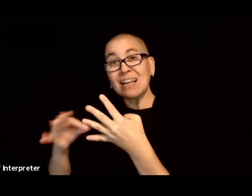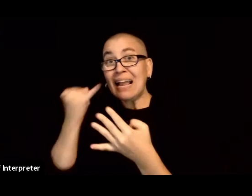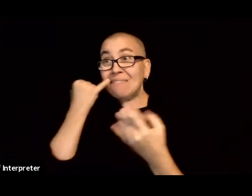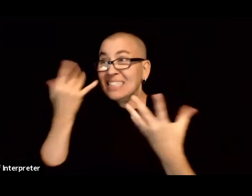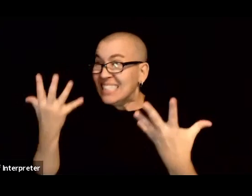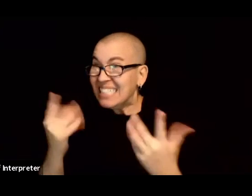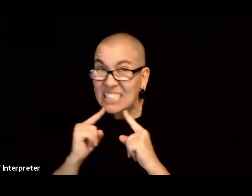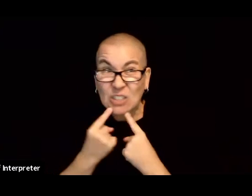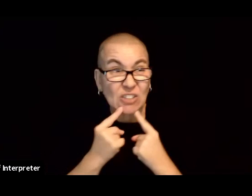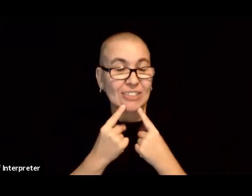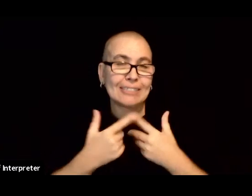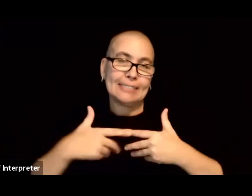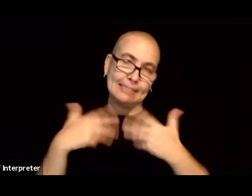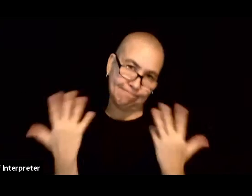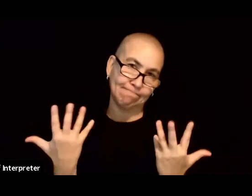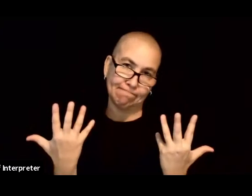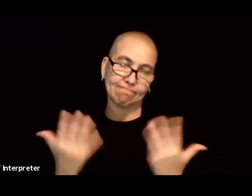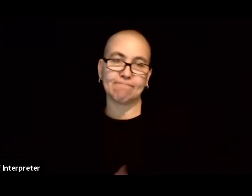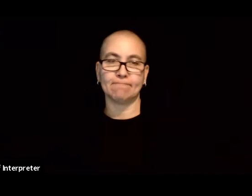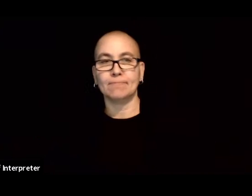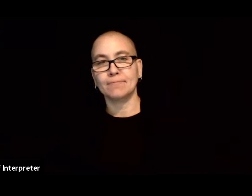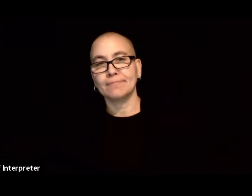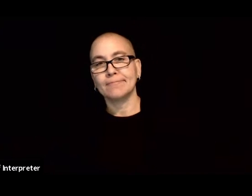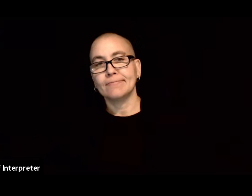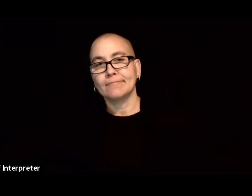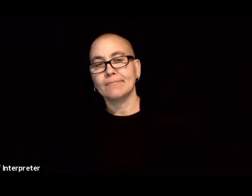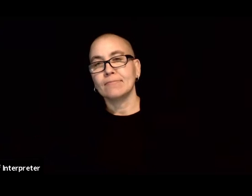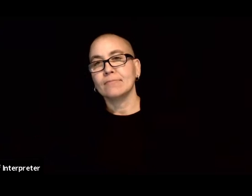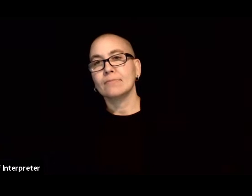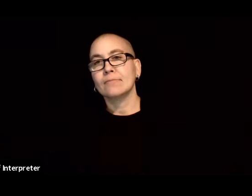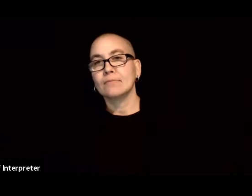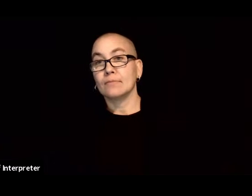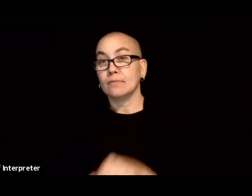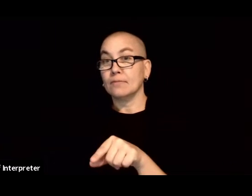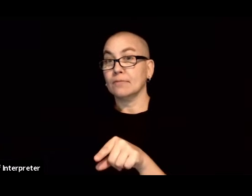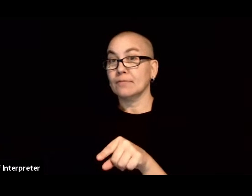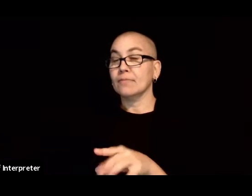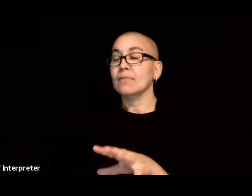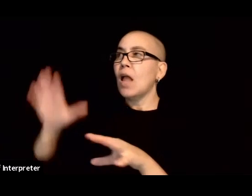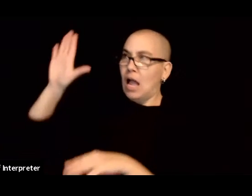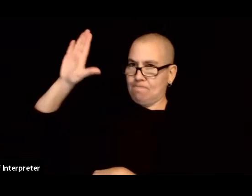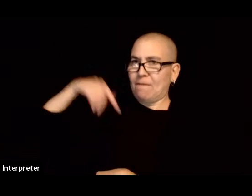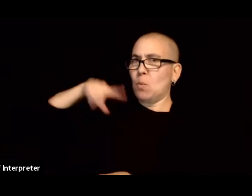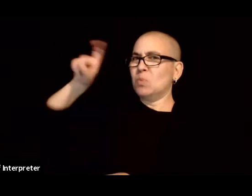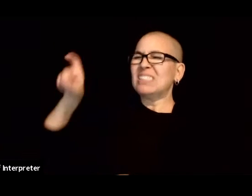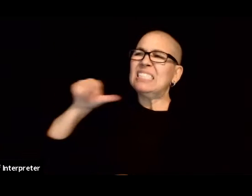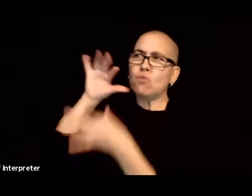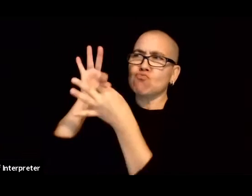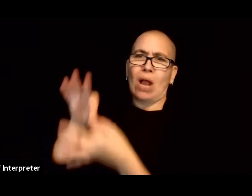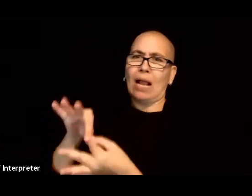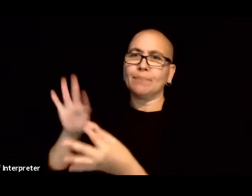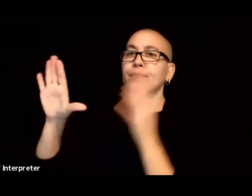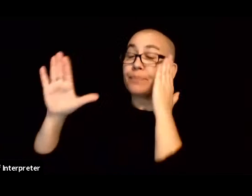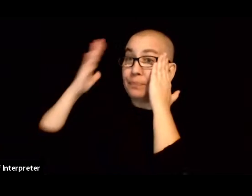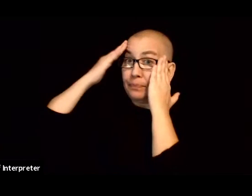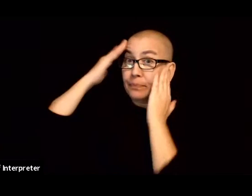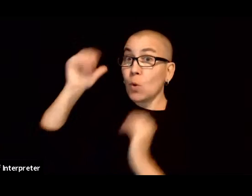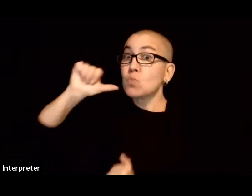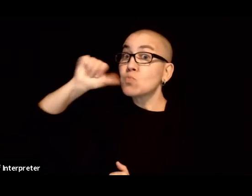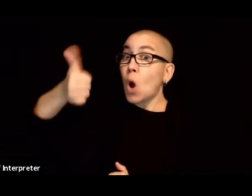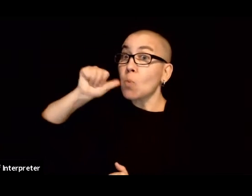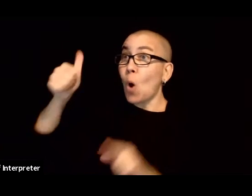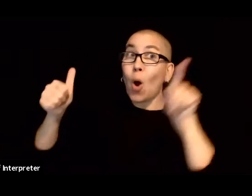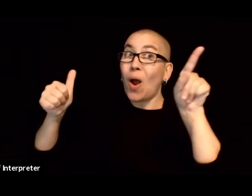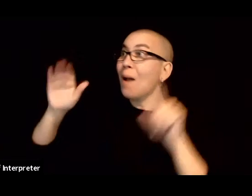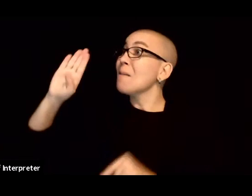And then unrelated, but I know tomorrow you're opening a new saliva testing site in Brooklyn Park, and there will